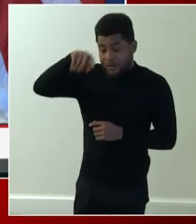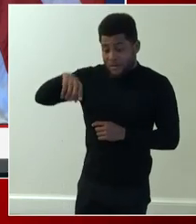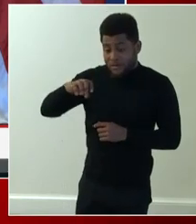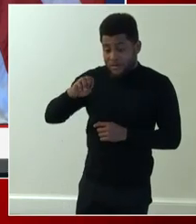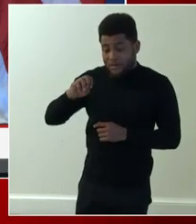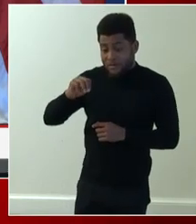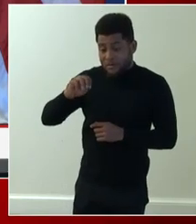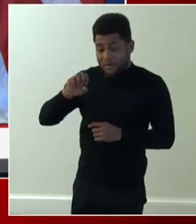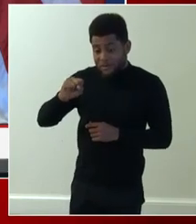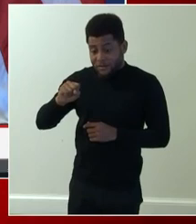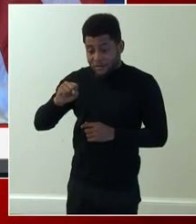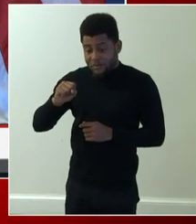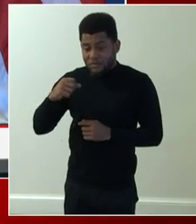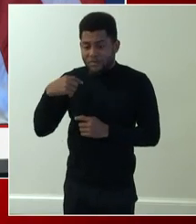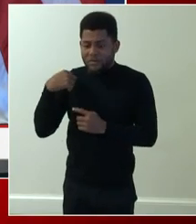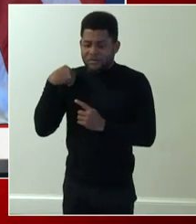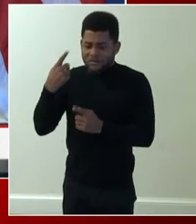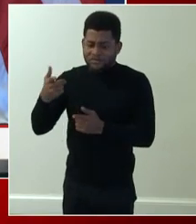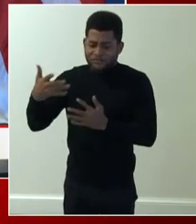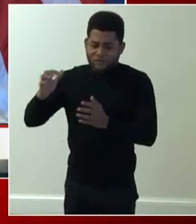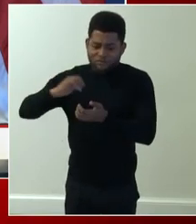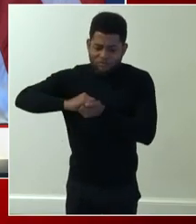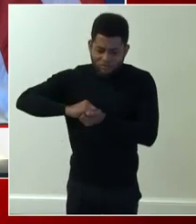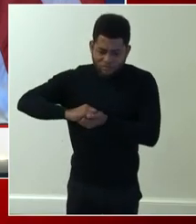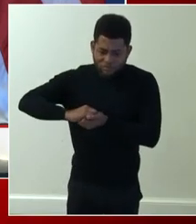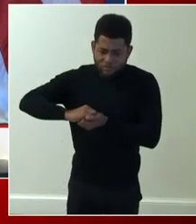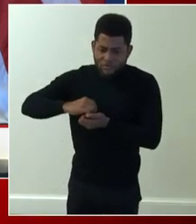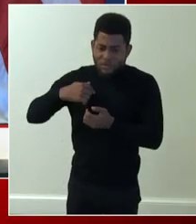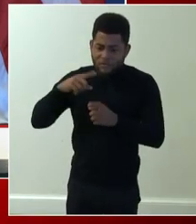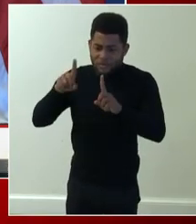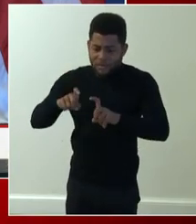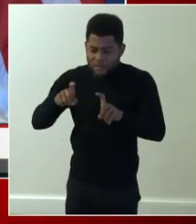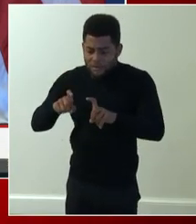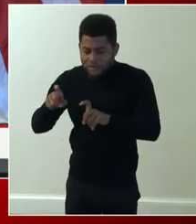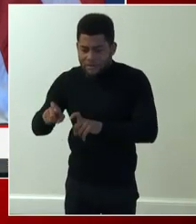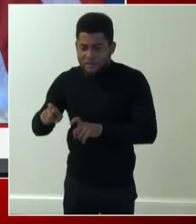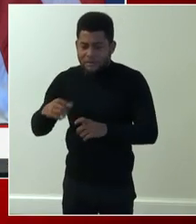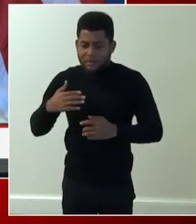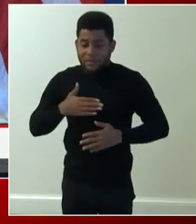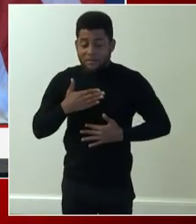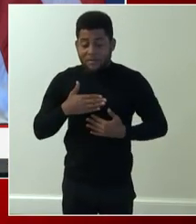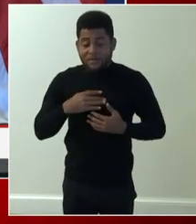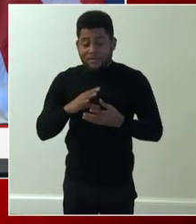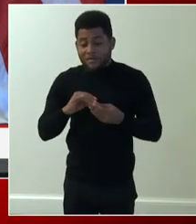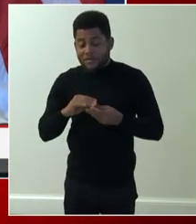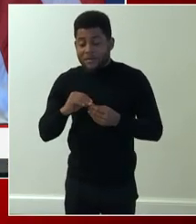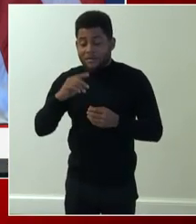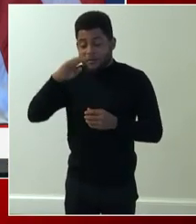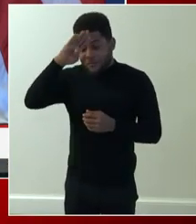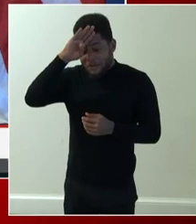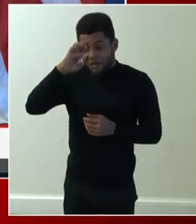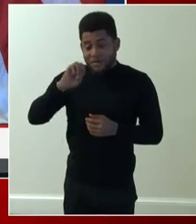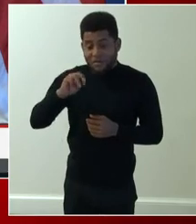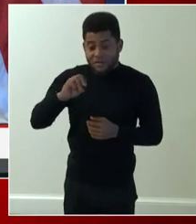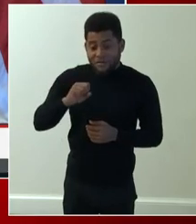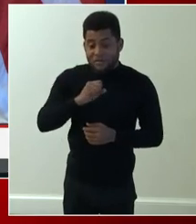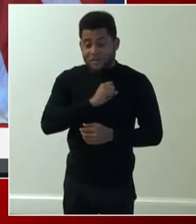has always been a part of our no test out protocol. So I'm happy to say that our firefighters and EMS personnel